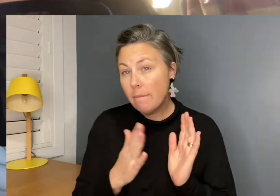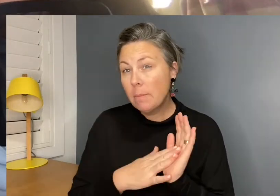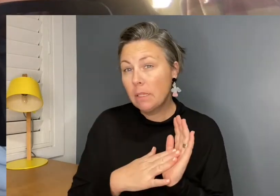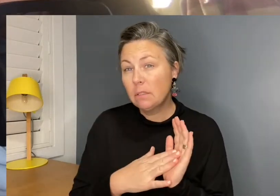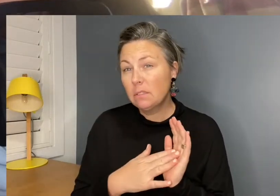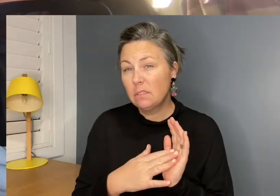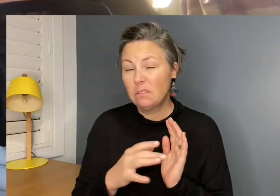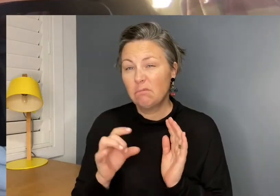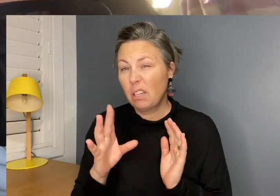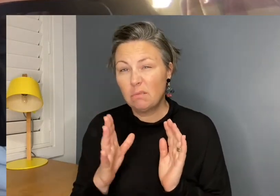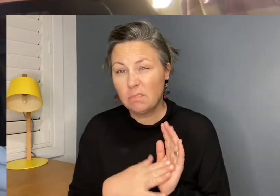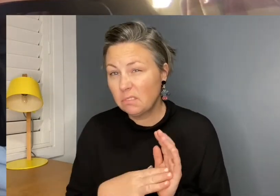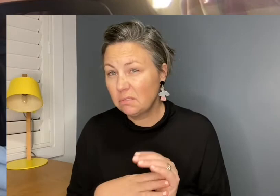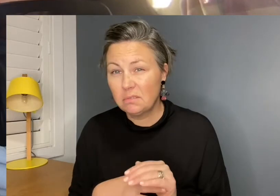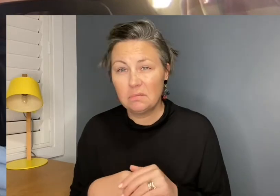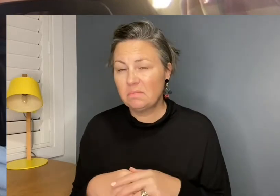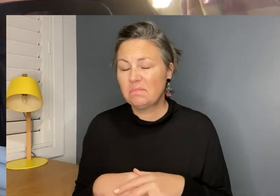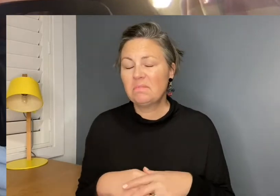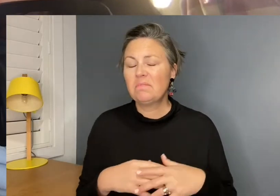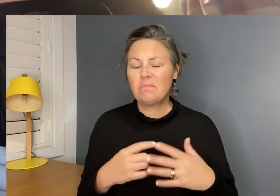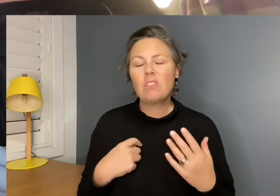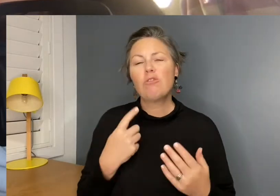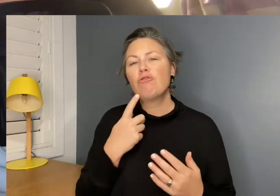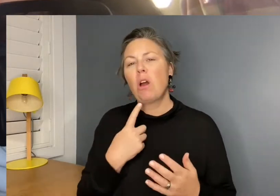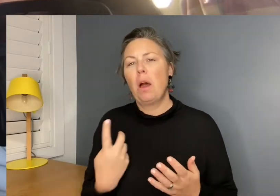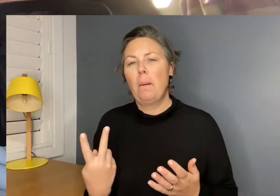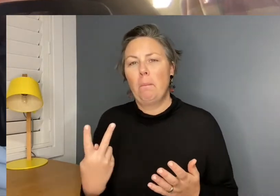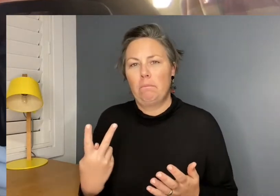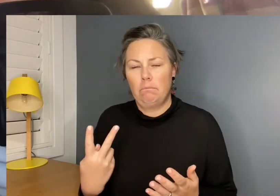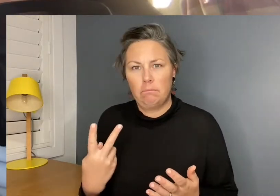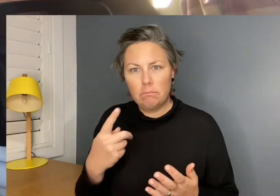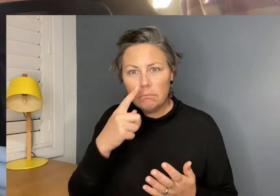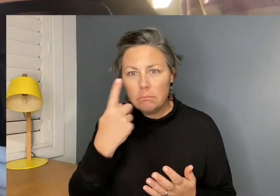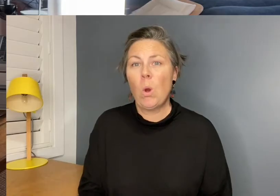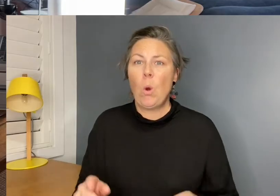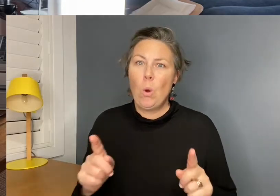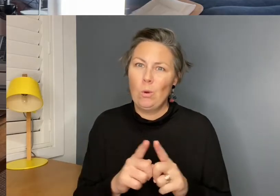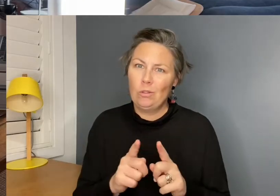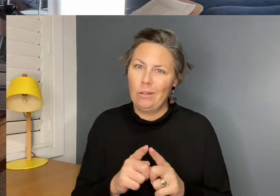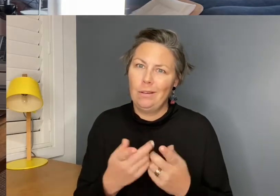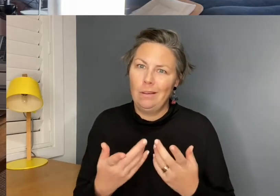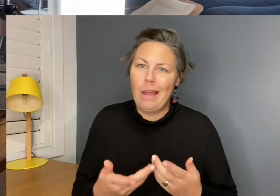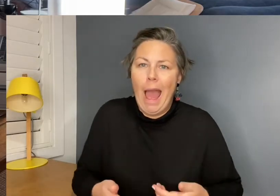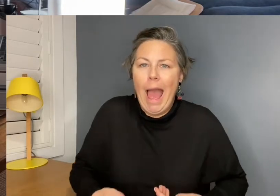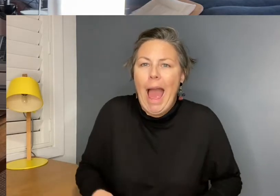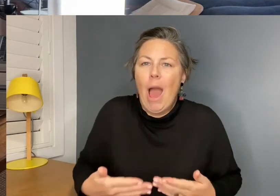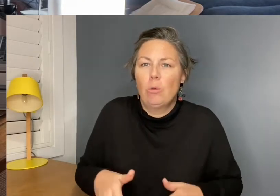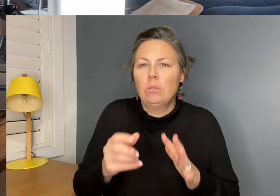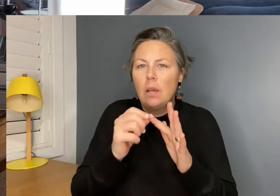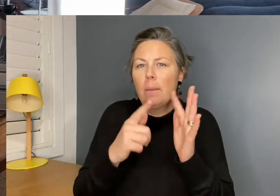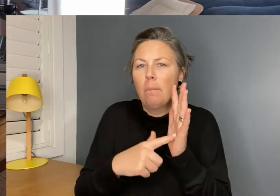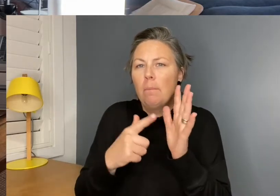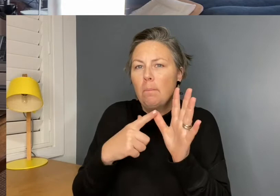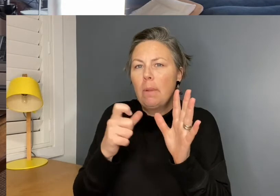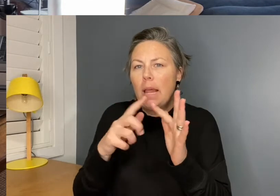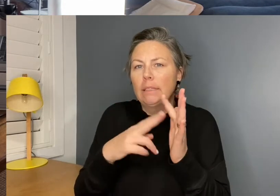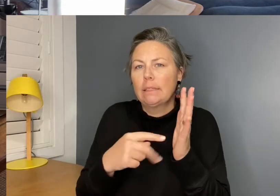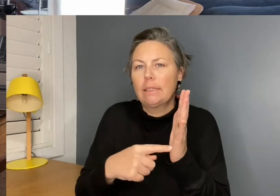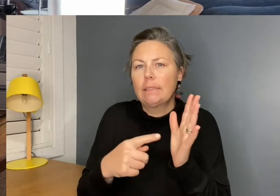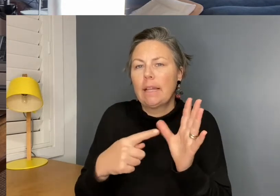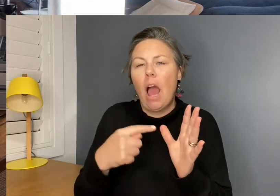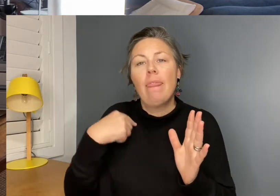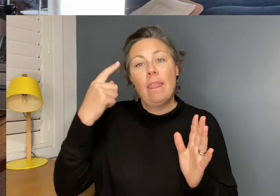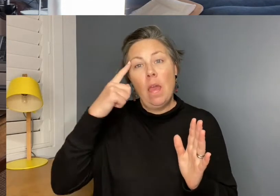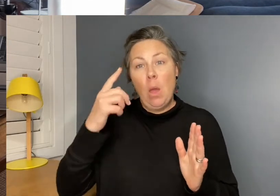quickly. Yeah. It was maybe like 5 minutes or 10 minutes or something. And I just could not get it. And also because you've got to get